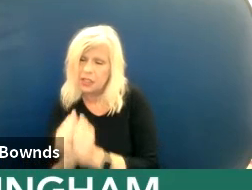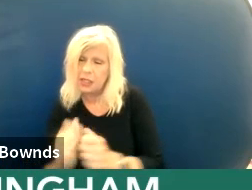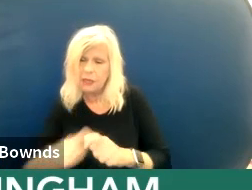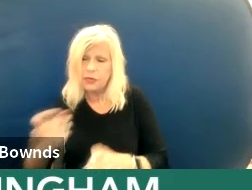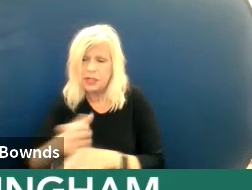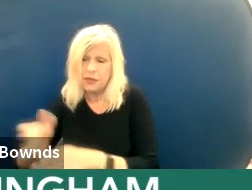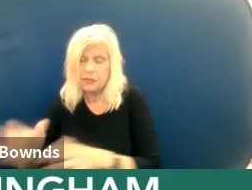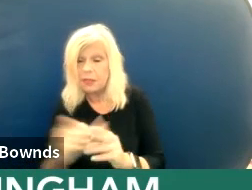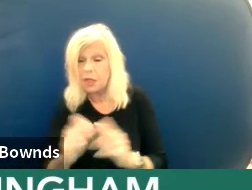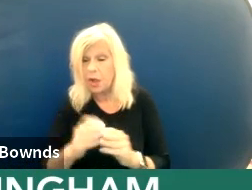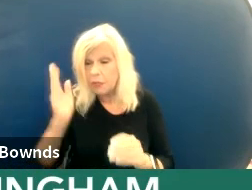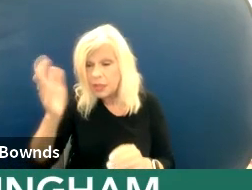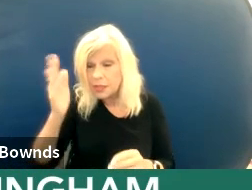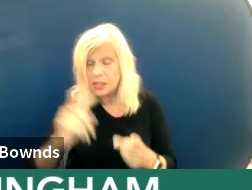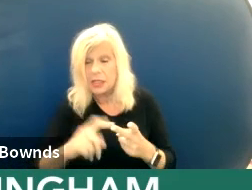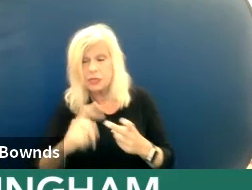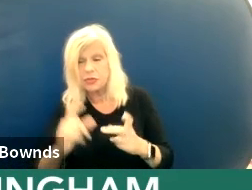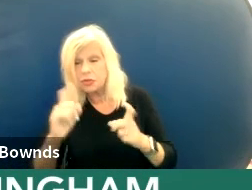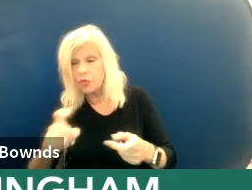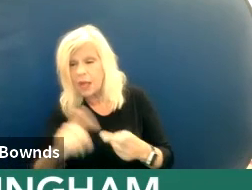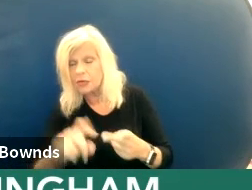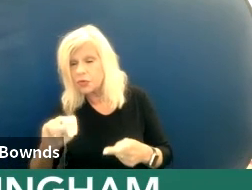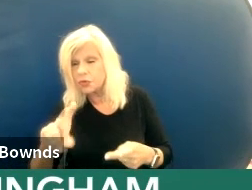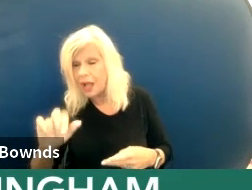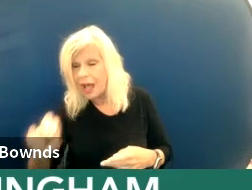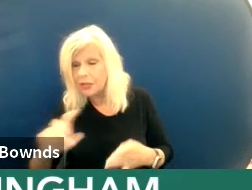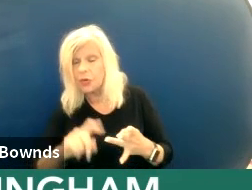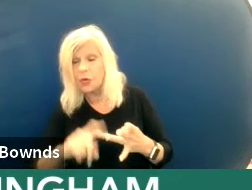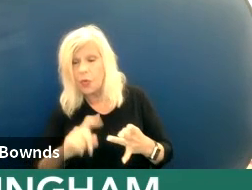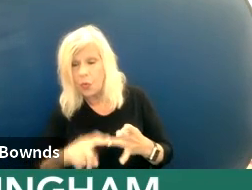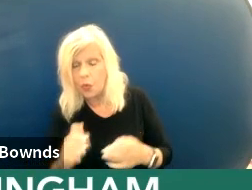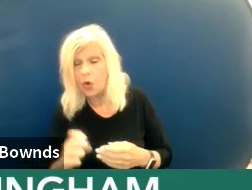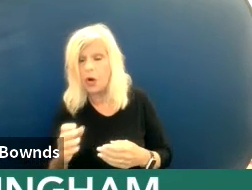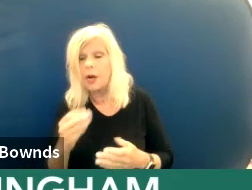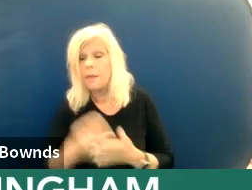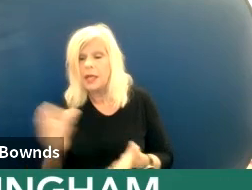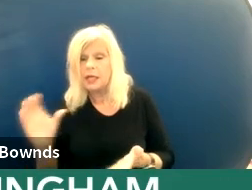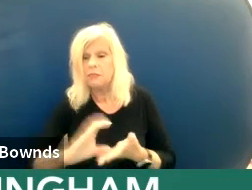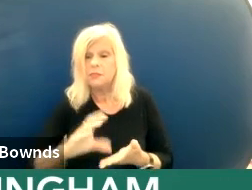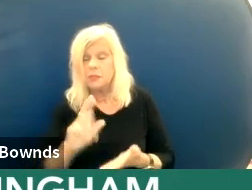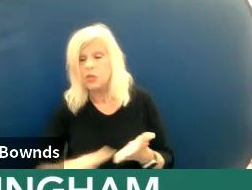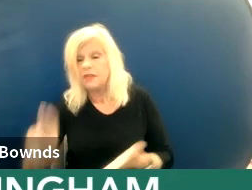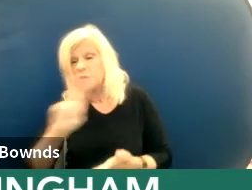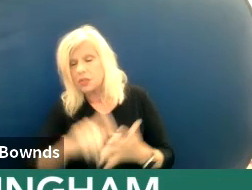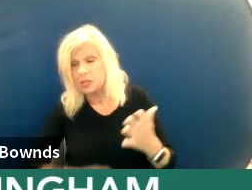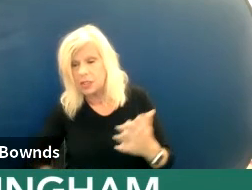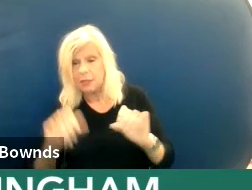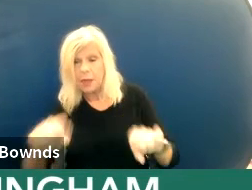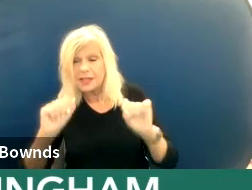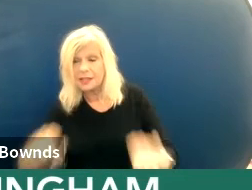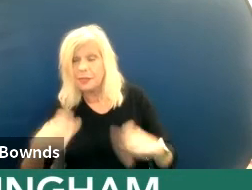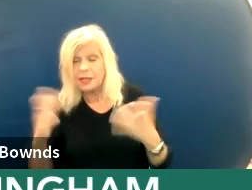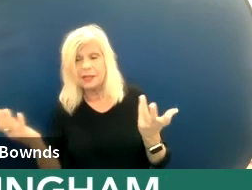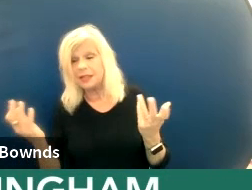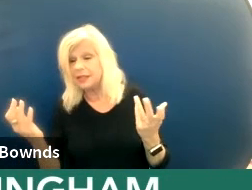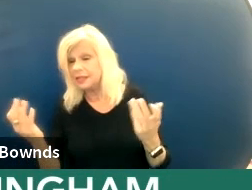conference presentation, a grant to NIDLR, or a blog for your university. The possibilities are endless, and I really look forward to